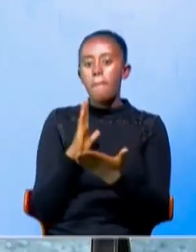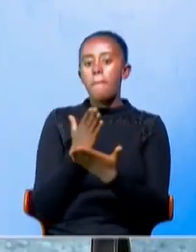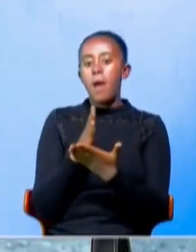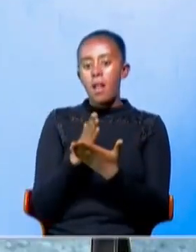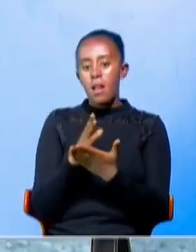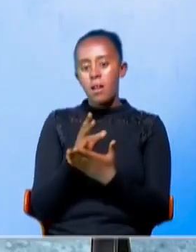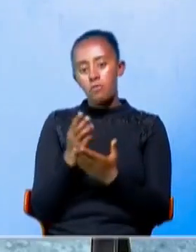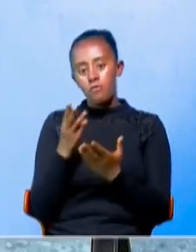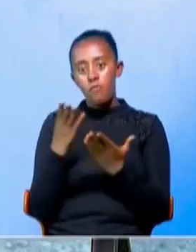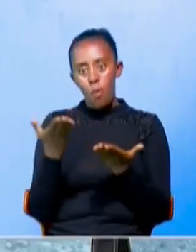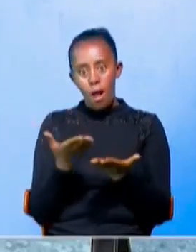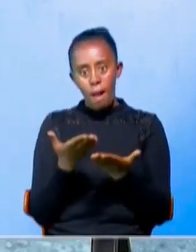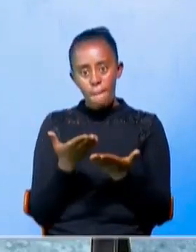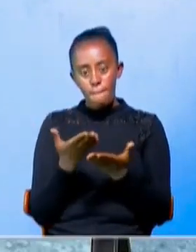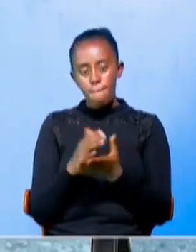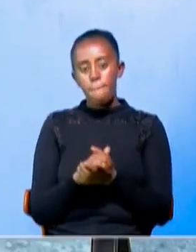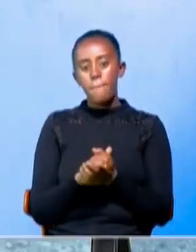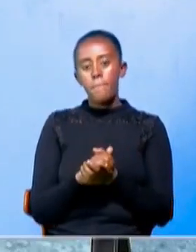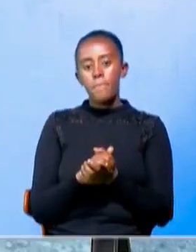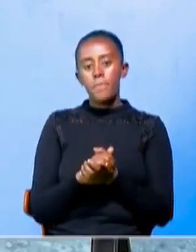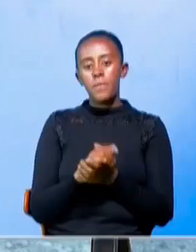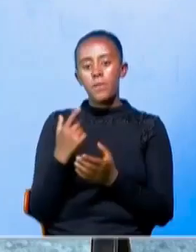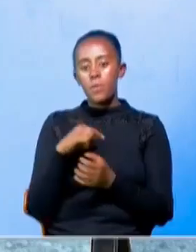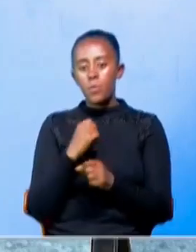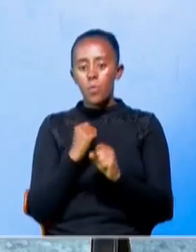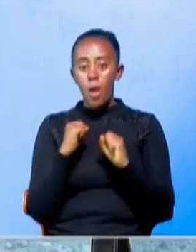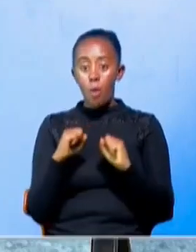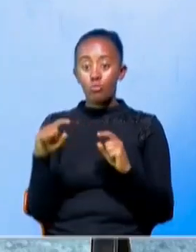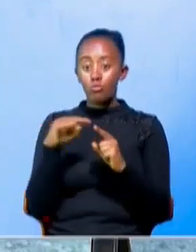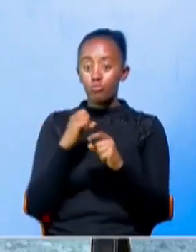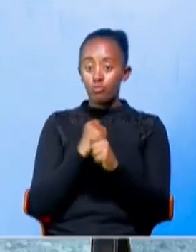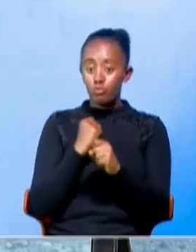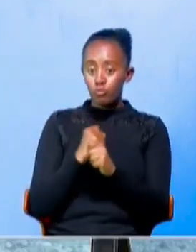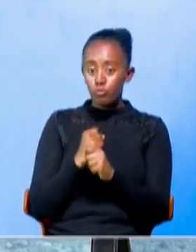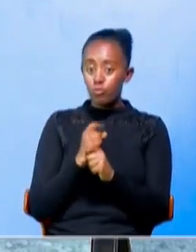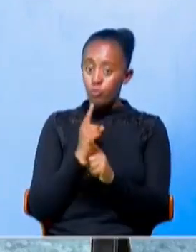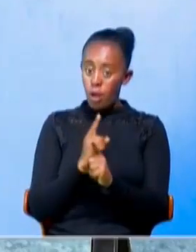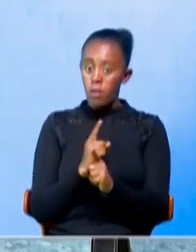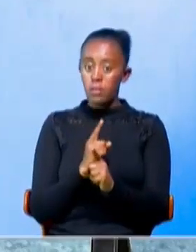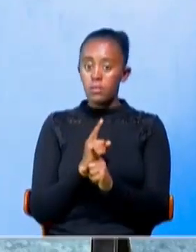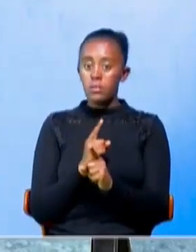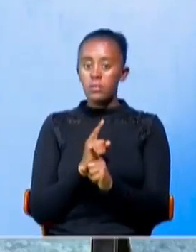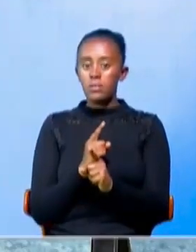If you are welcome, we are able to do this, right?